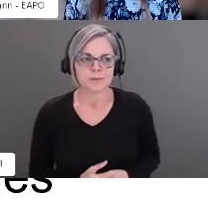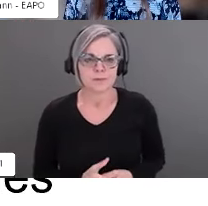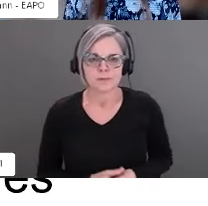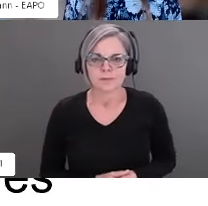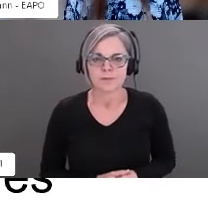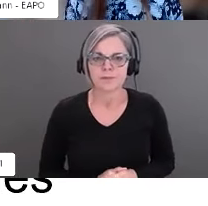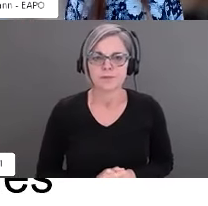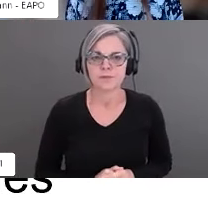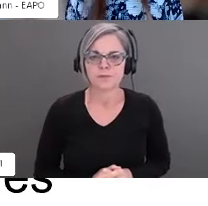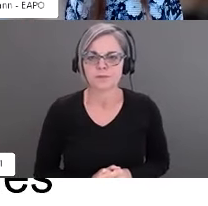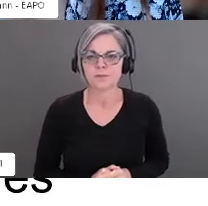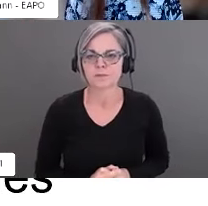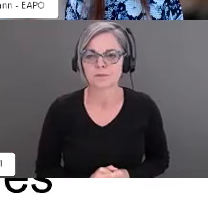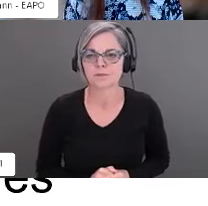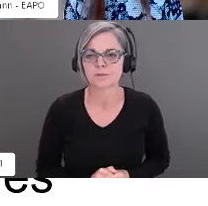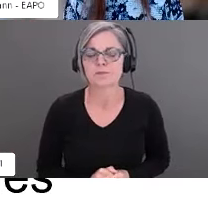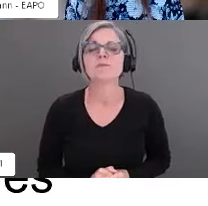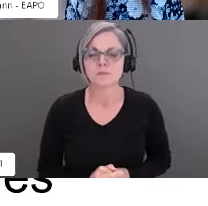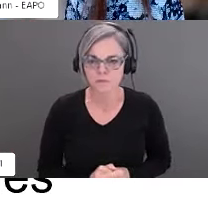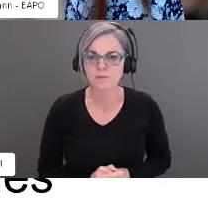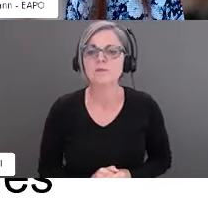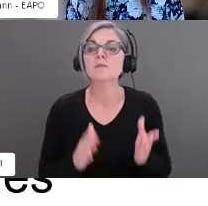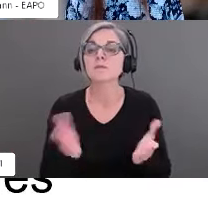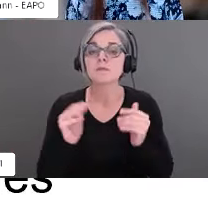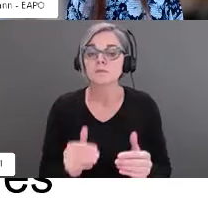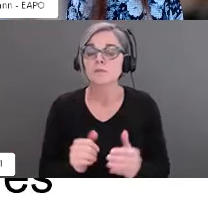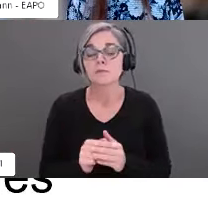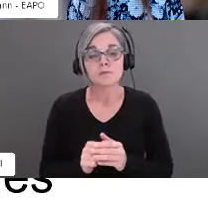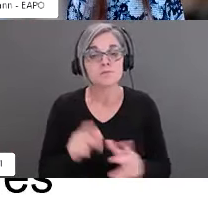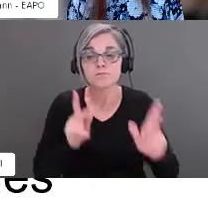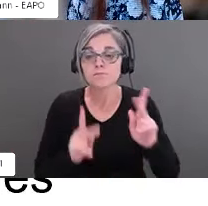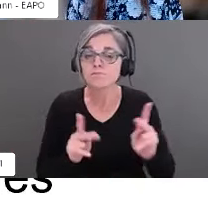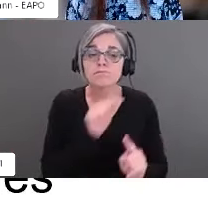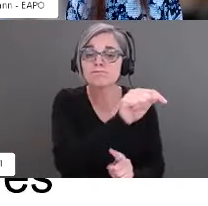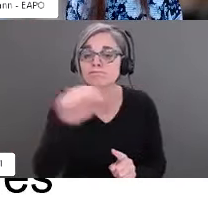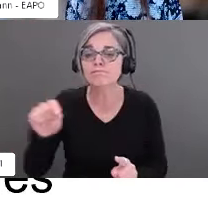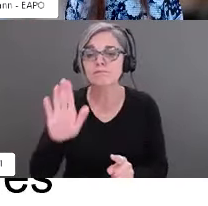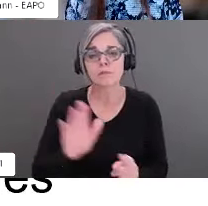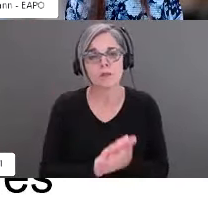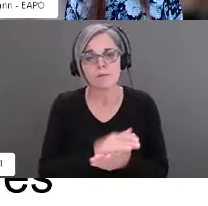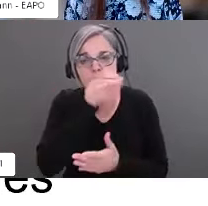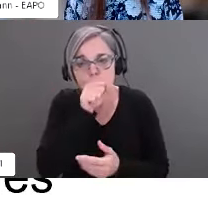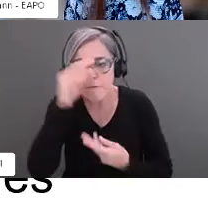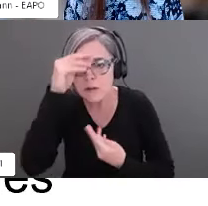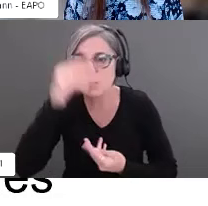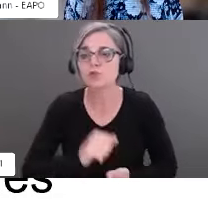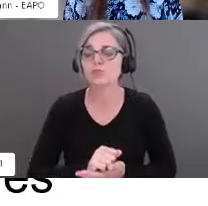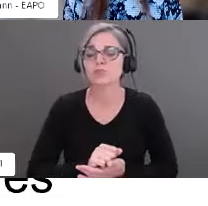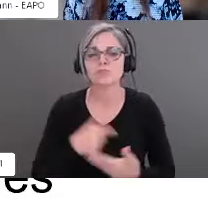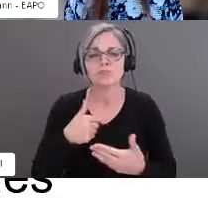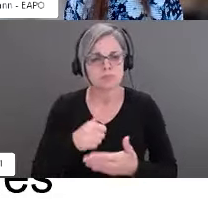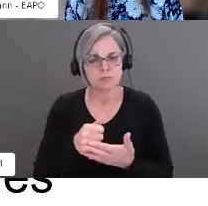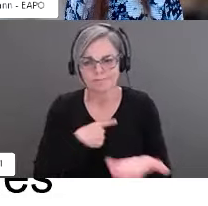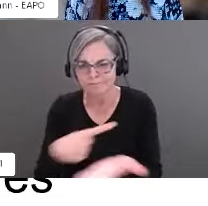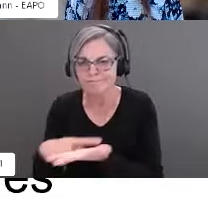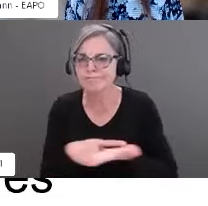And we do respect people's privacy and confidentiality and respect the conversation that we're having today. We appreciate that people may